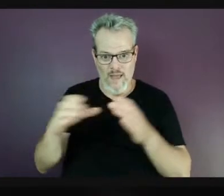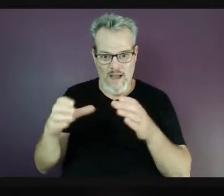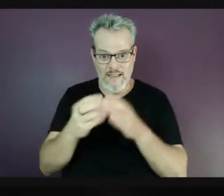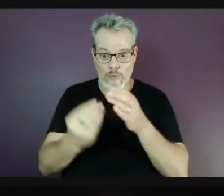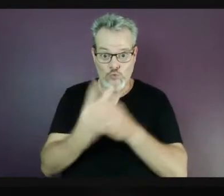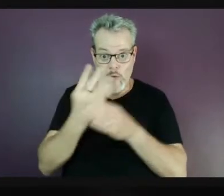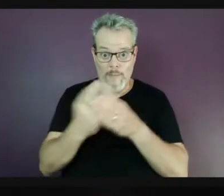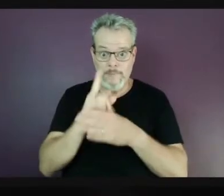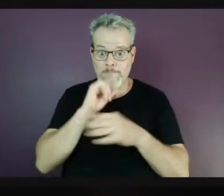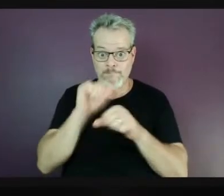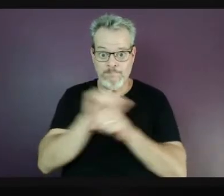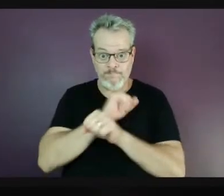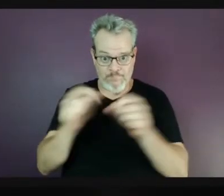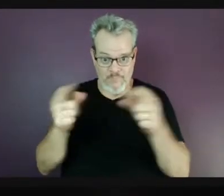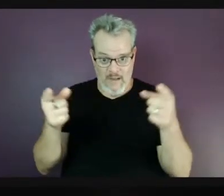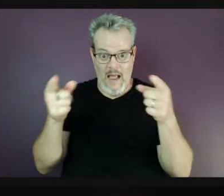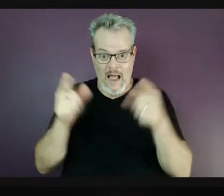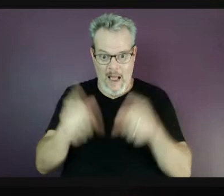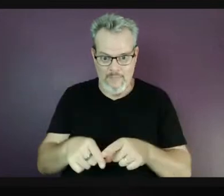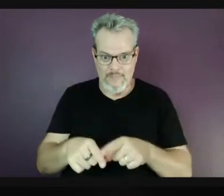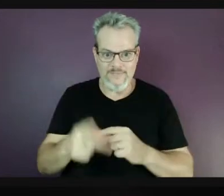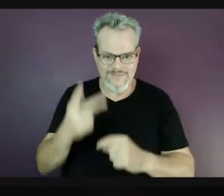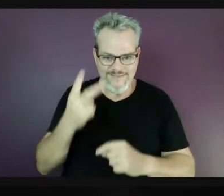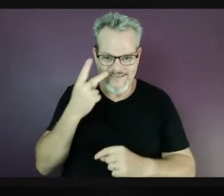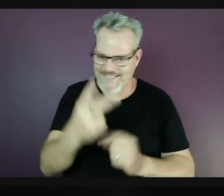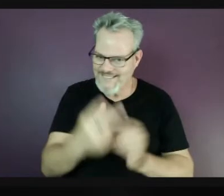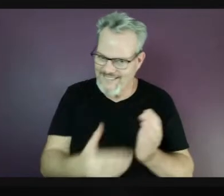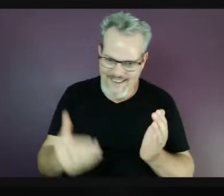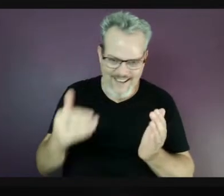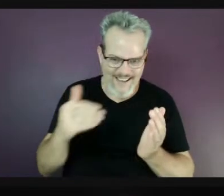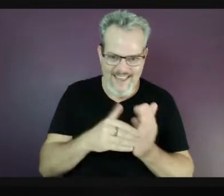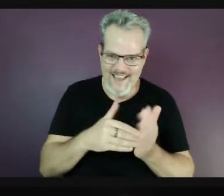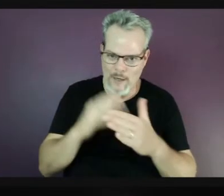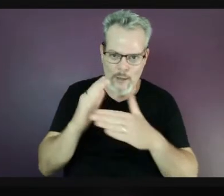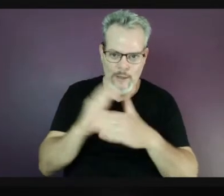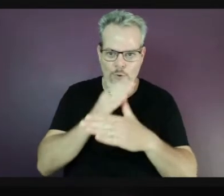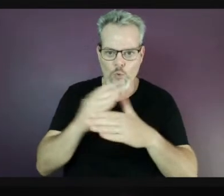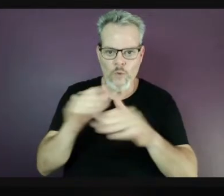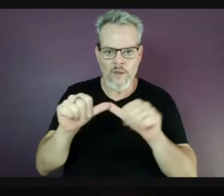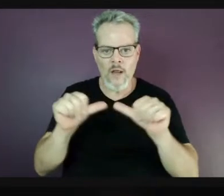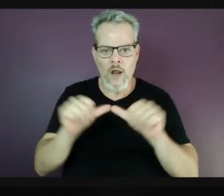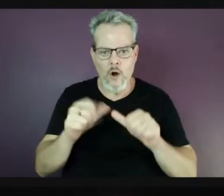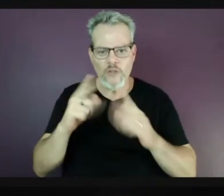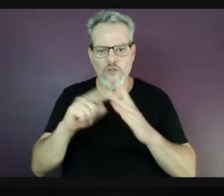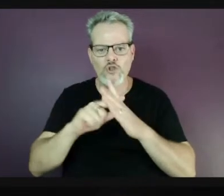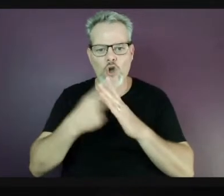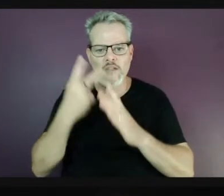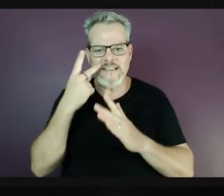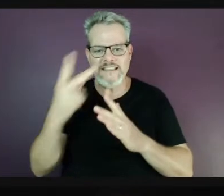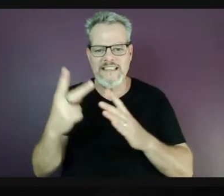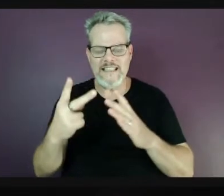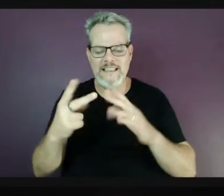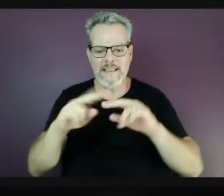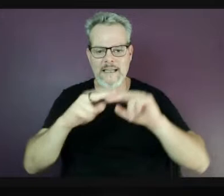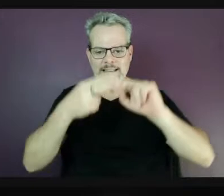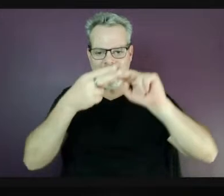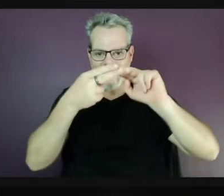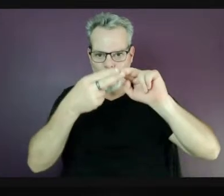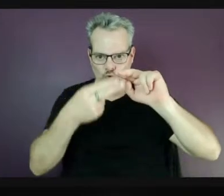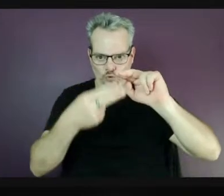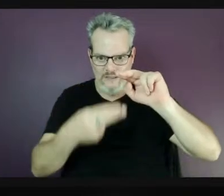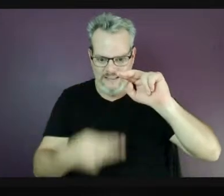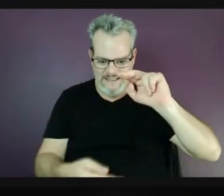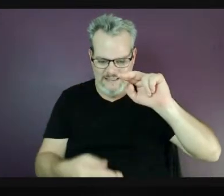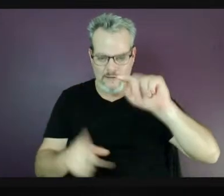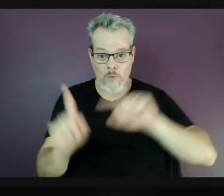happen. Here's right in between that. That was the 28th, right in between there. We start to see a big decrease in the southeast rift